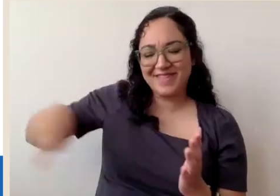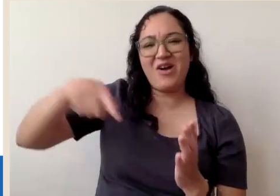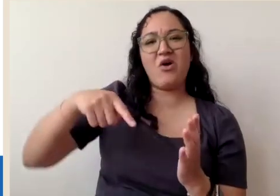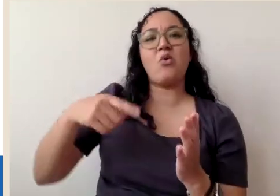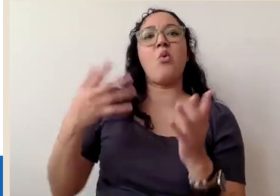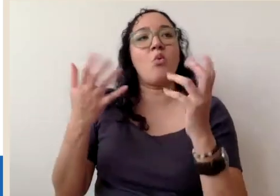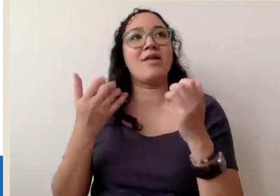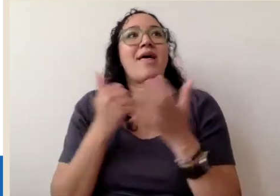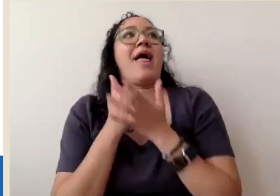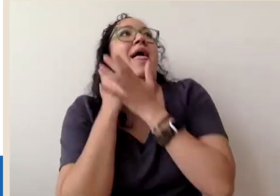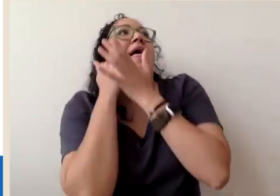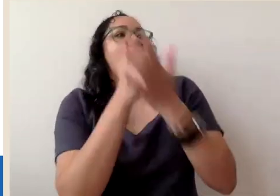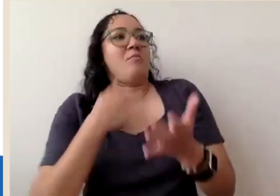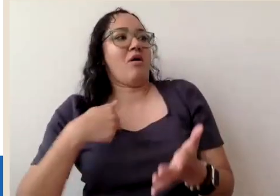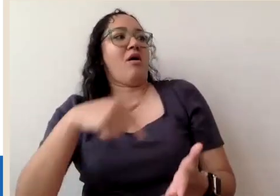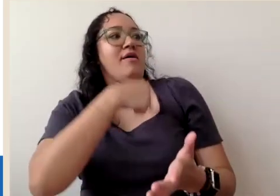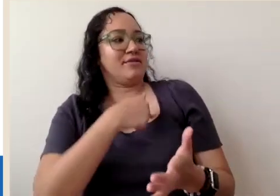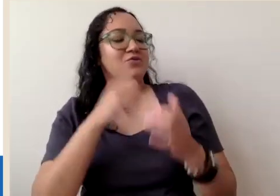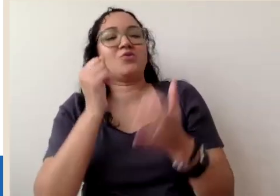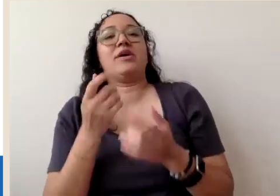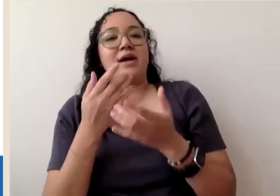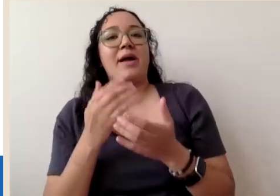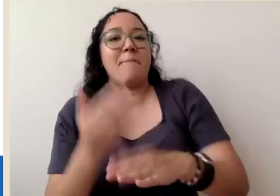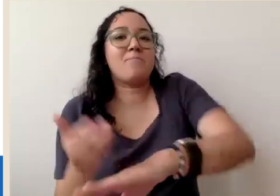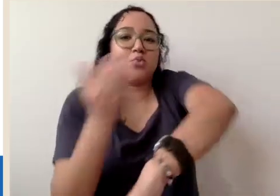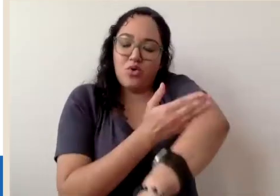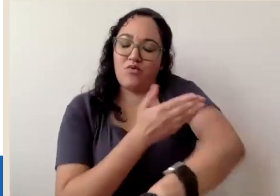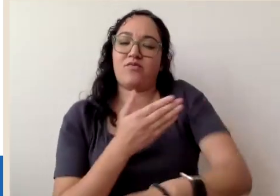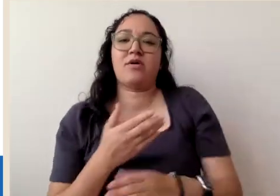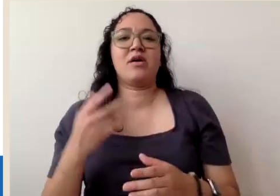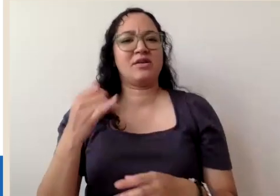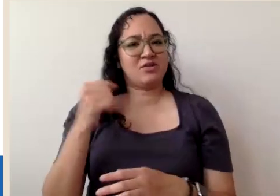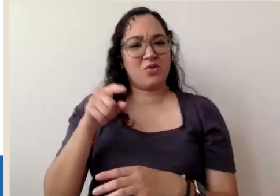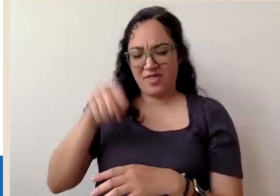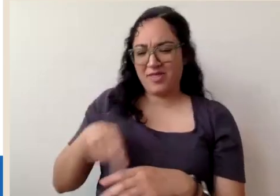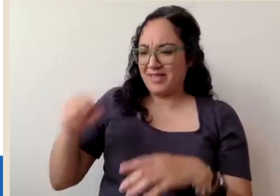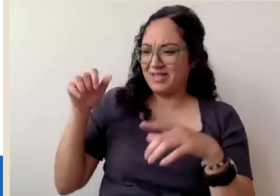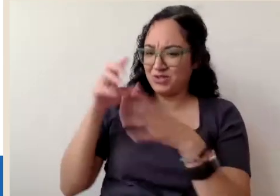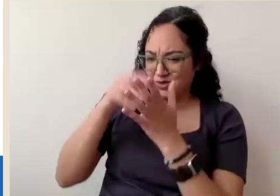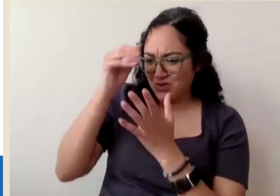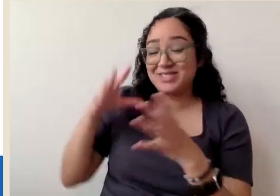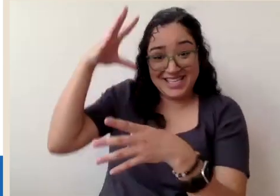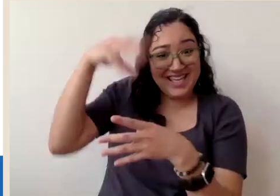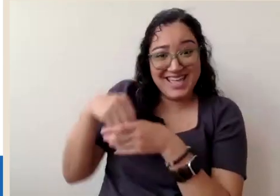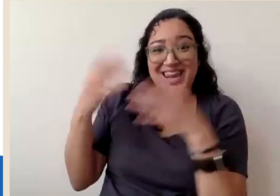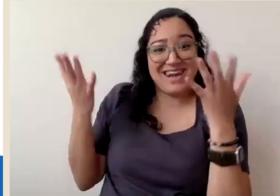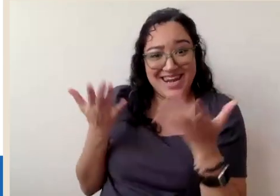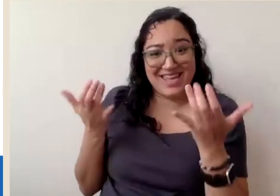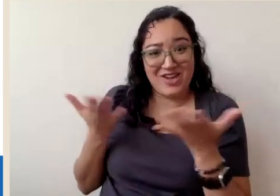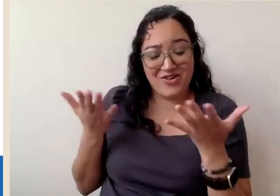problem. What if we were to invest the time and energy into training the students that we are in, the students in our community,